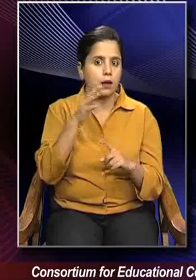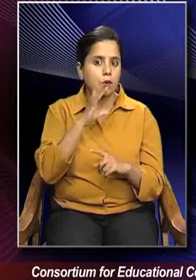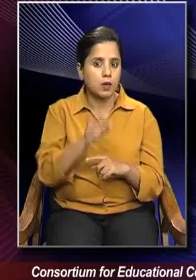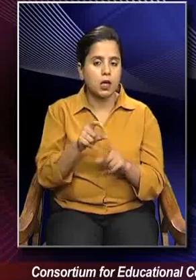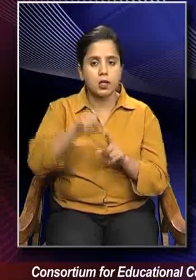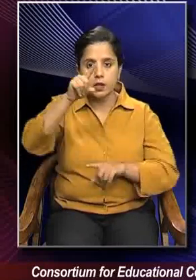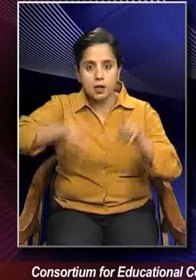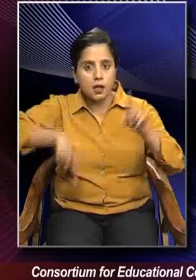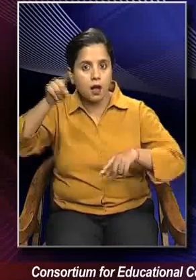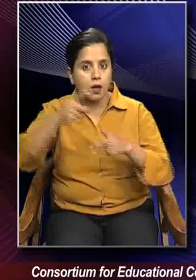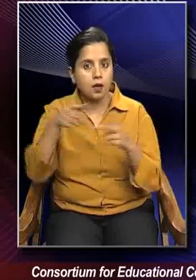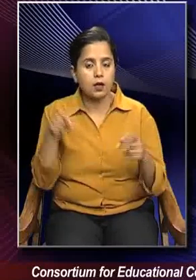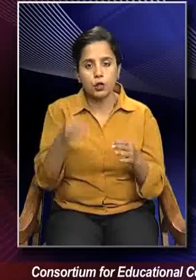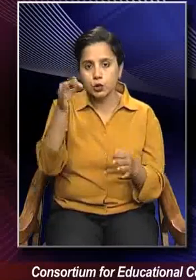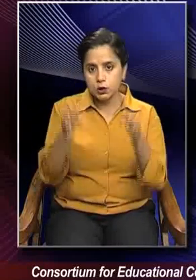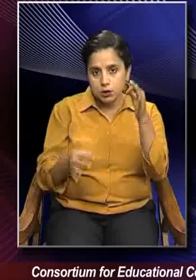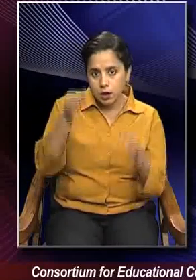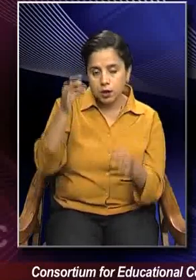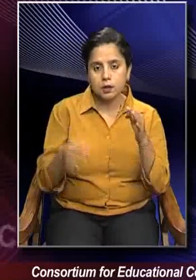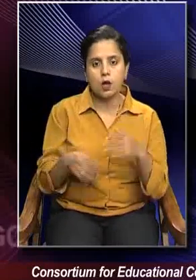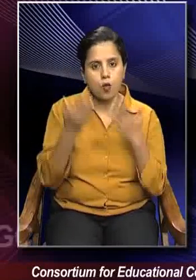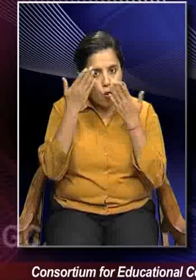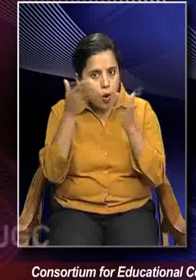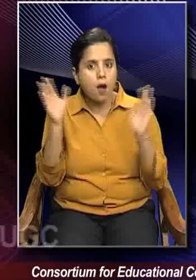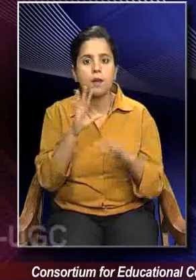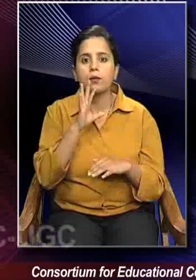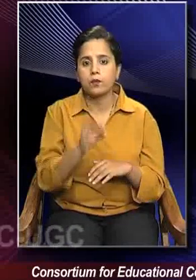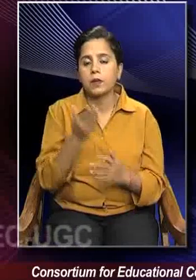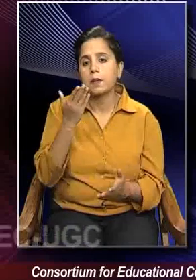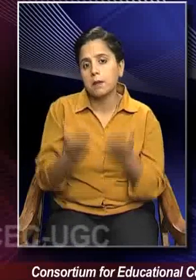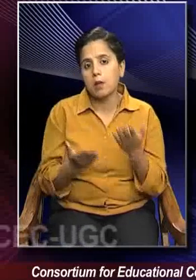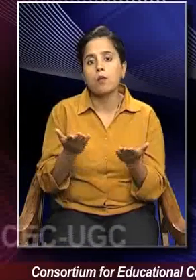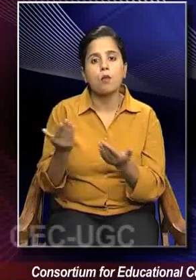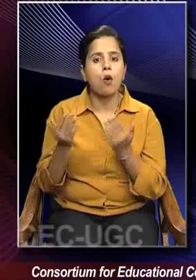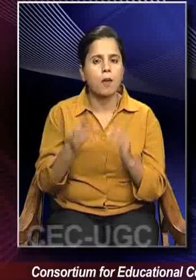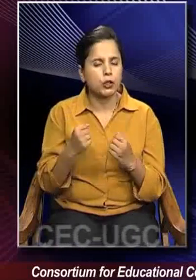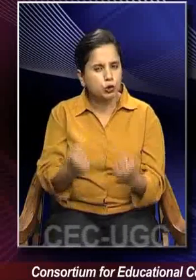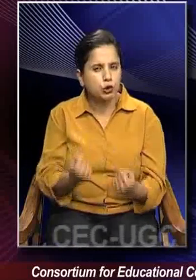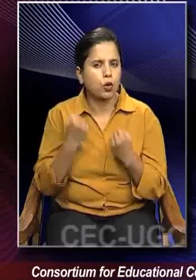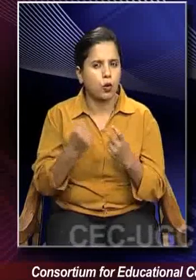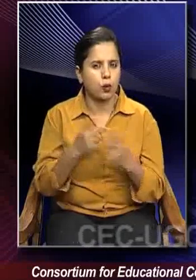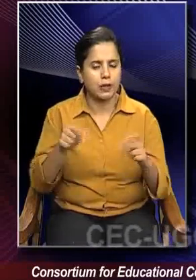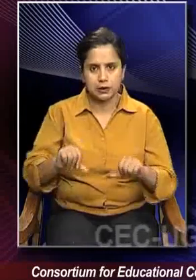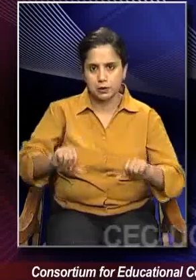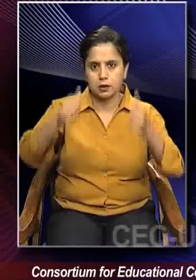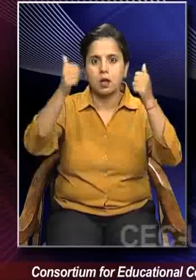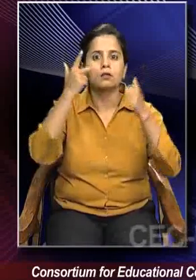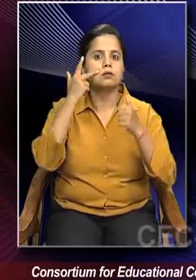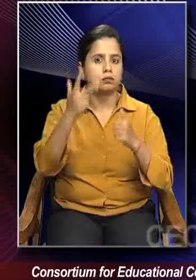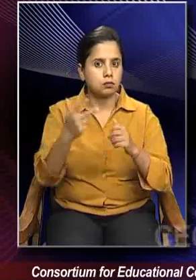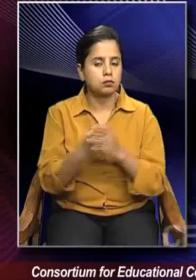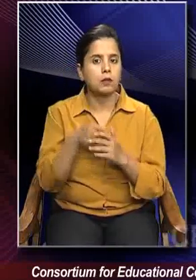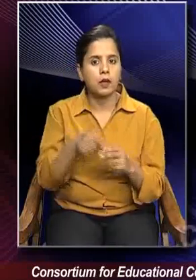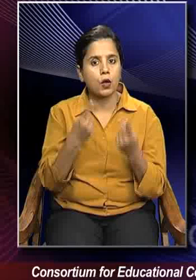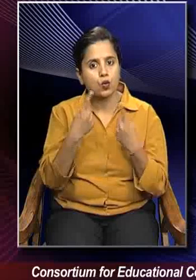Diversity, justice, and openness may produce a strong, successful,